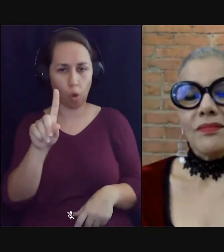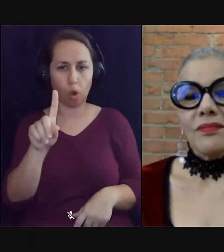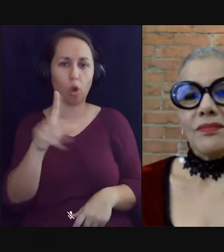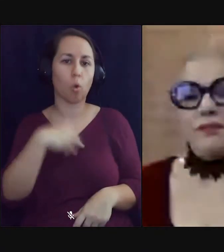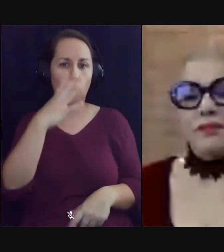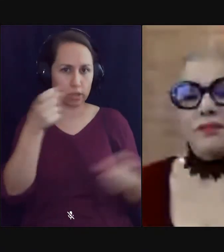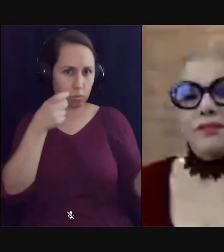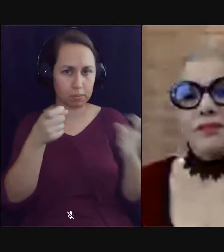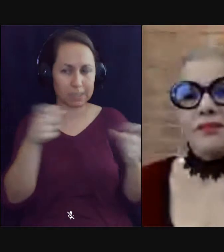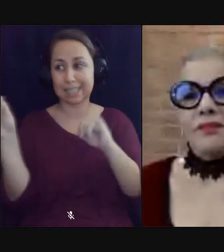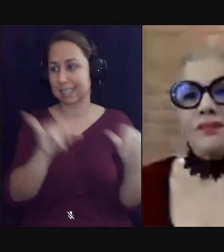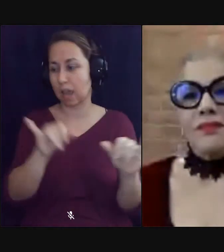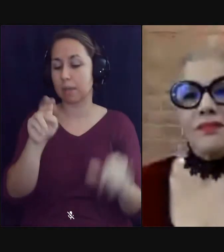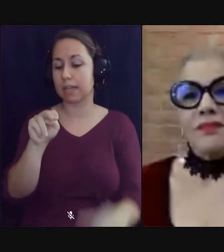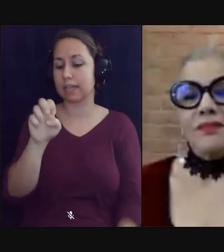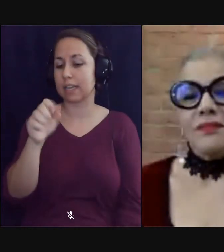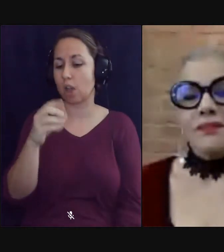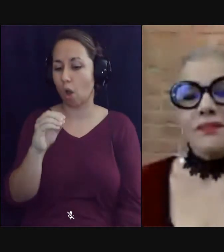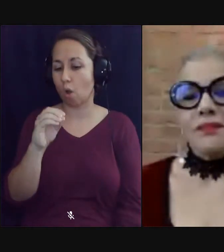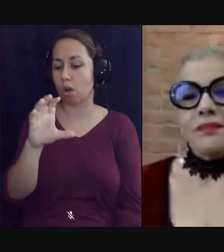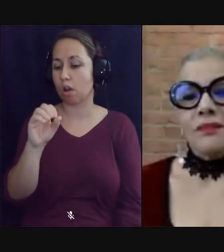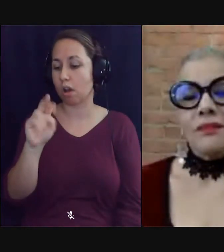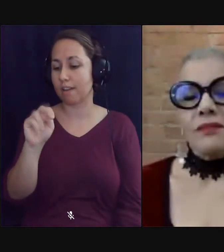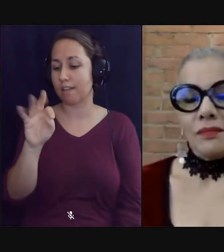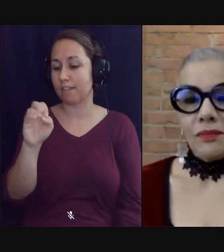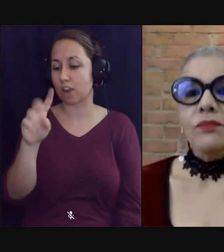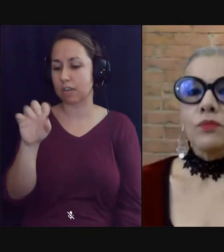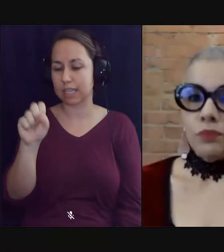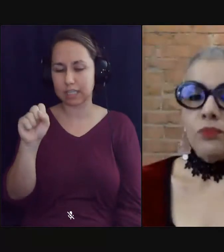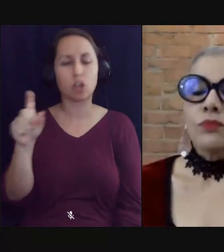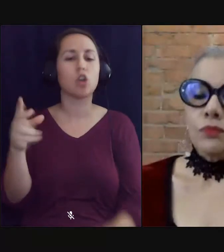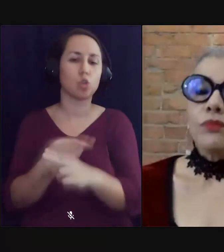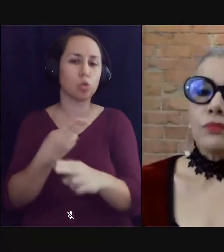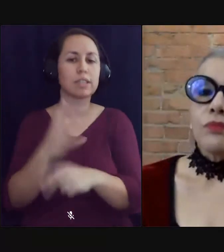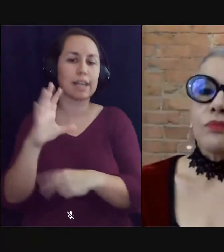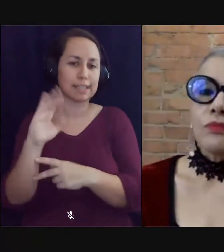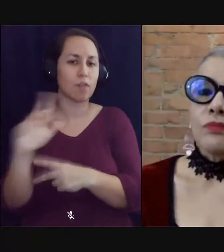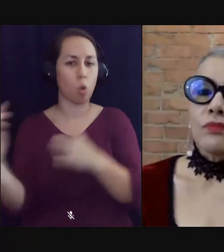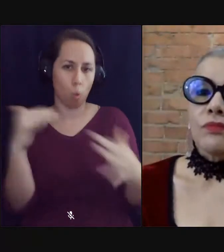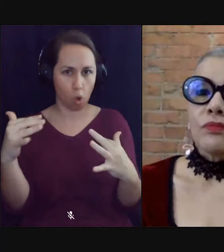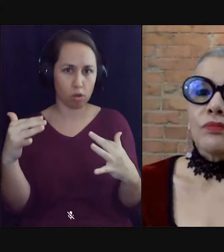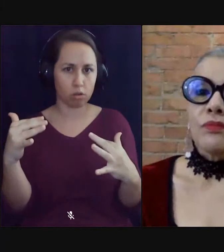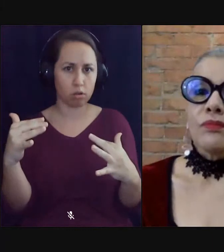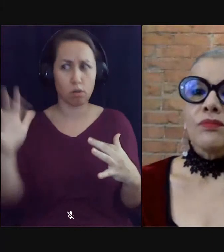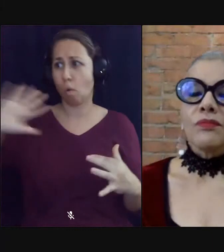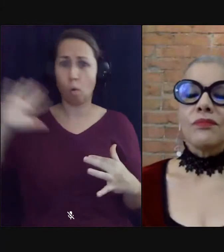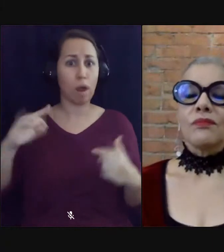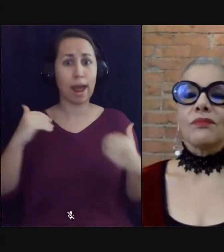that neo-Confederates use the Civil War. It's this idea that once there was a